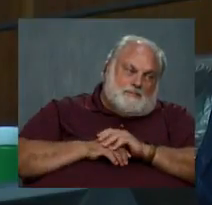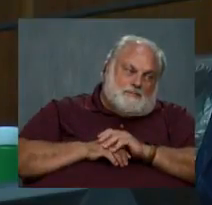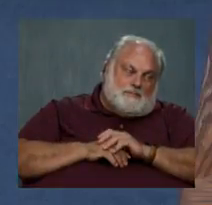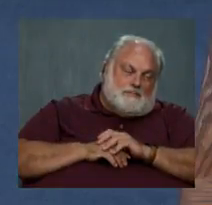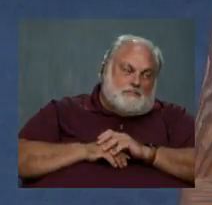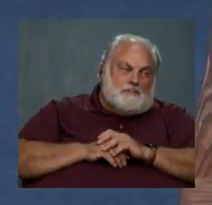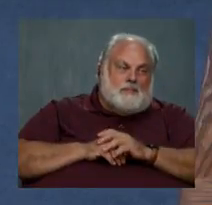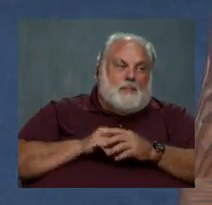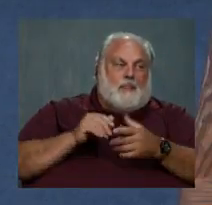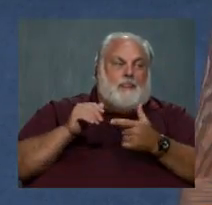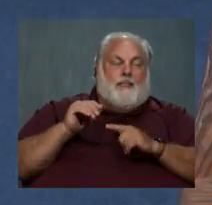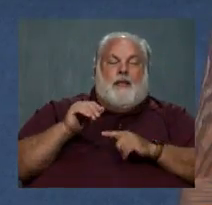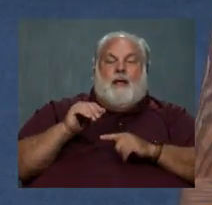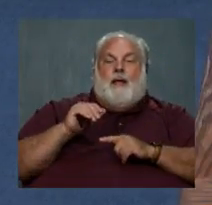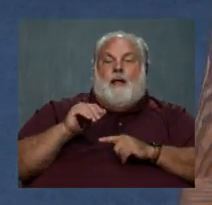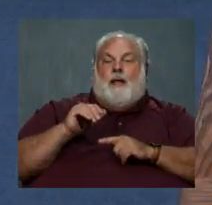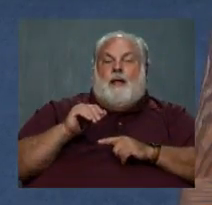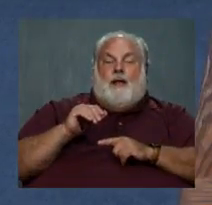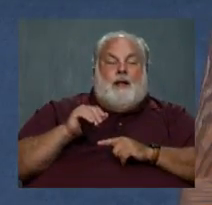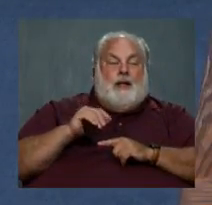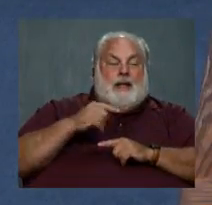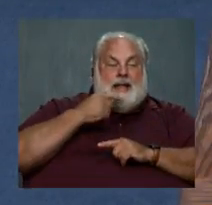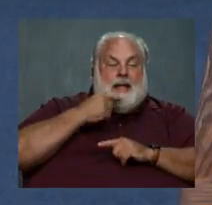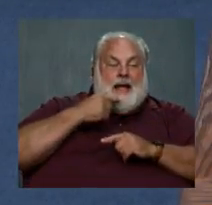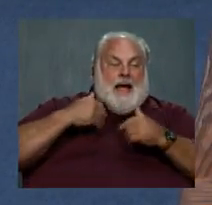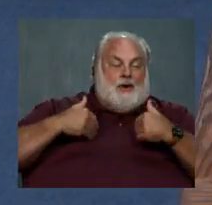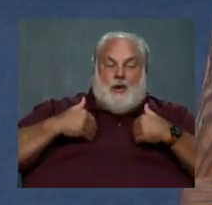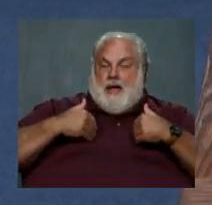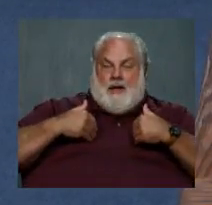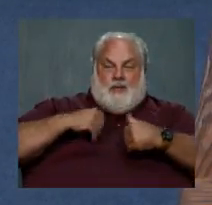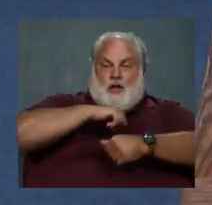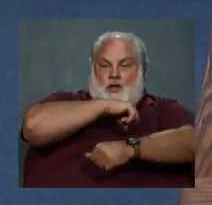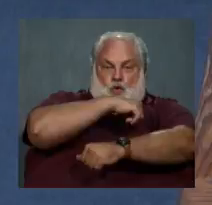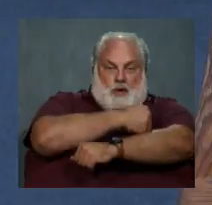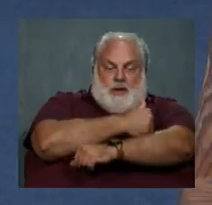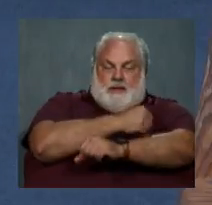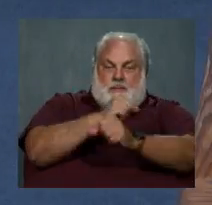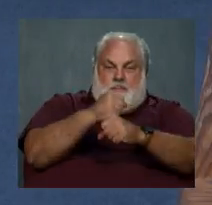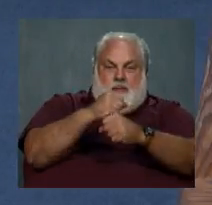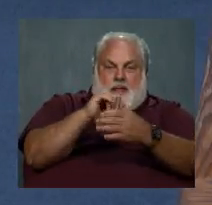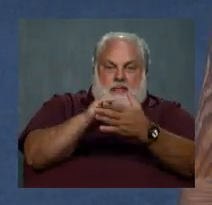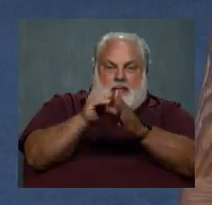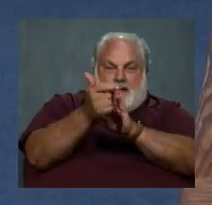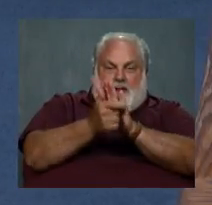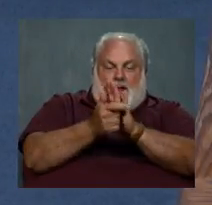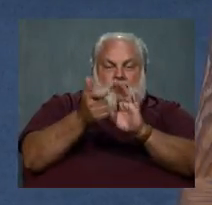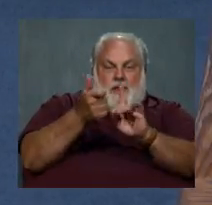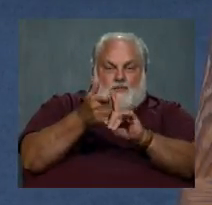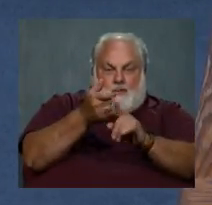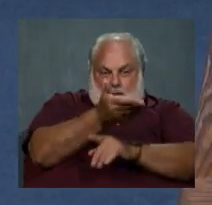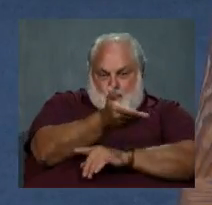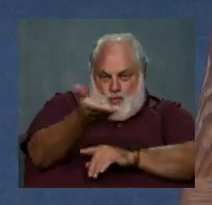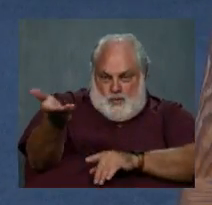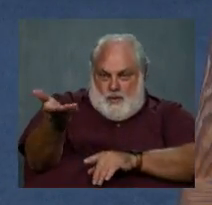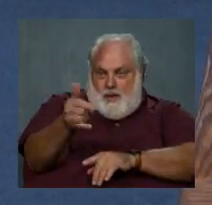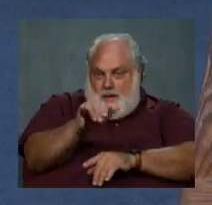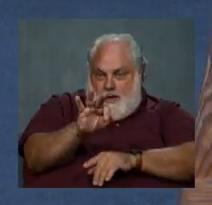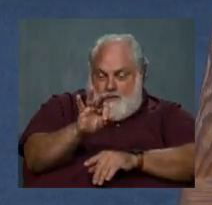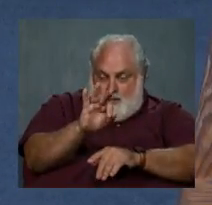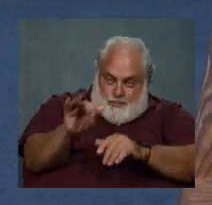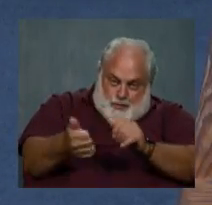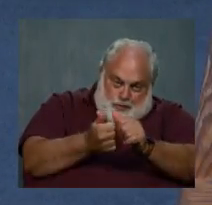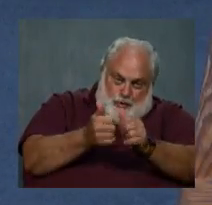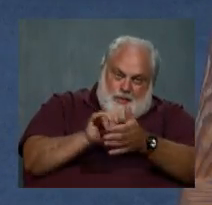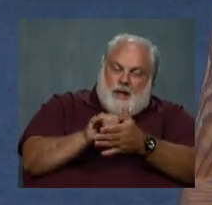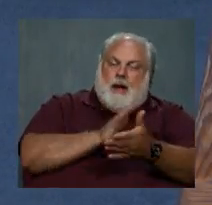I don't have the authority to make certain actions illegal. That has to come from you all. So if you all want to pursue